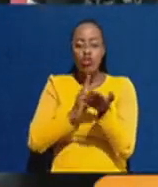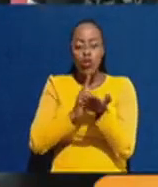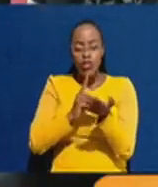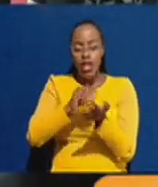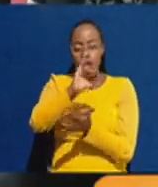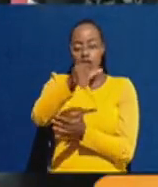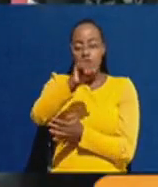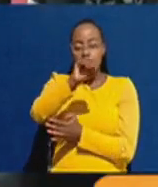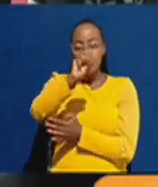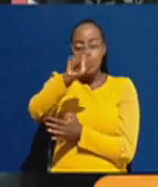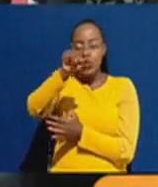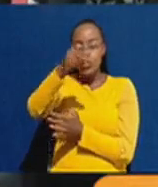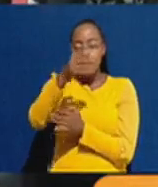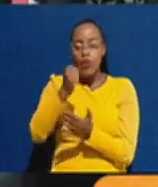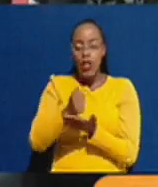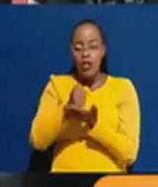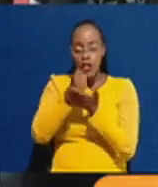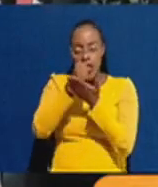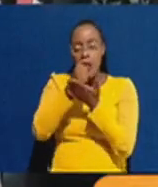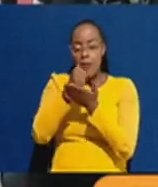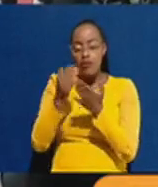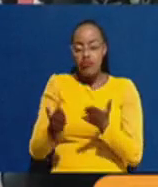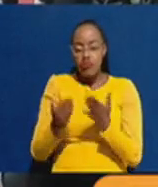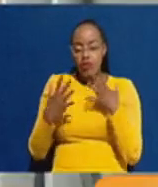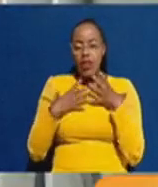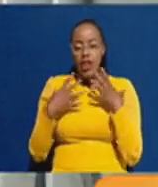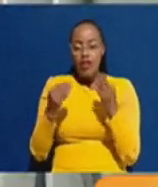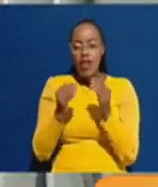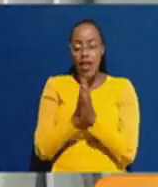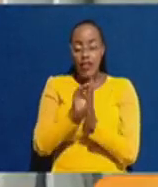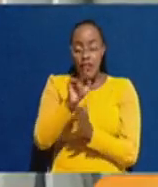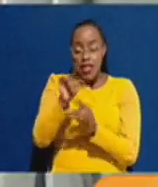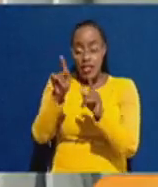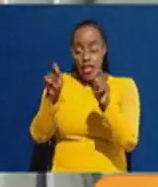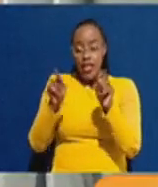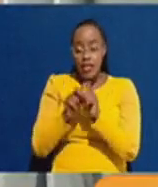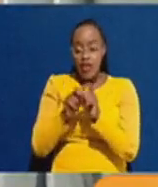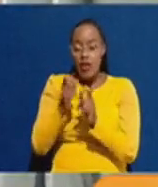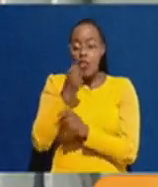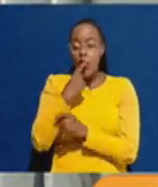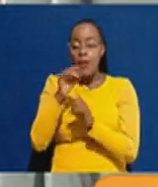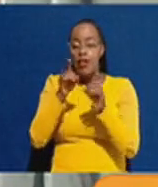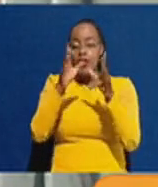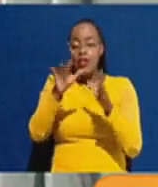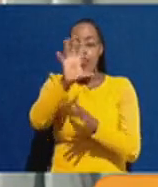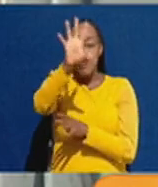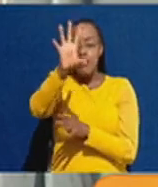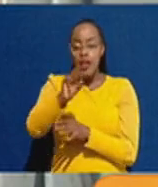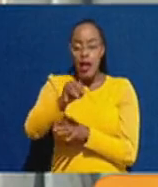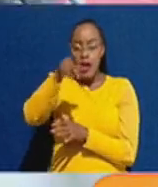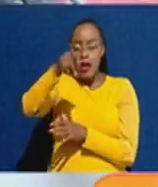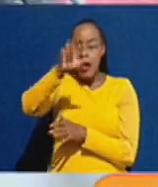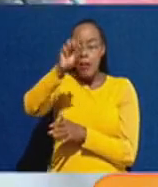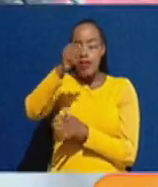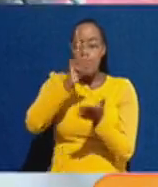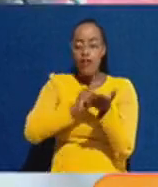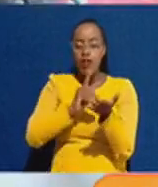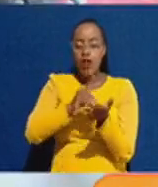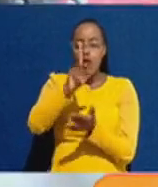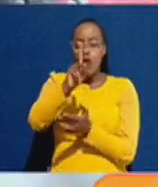of healthcare in terms of accurate analysis. The AstraZeneca team, led by their medical director, African cluster, Dr.